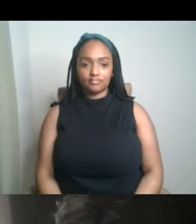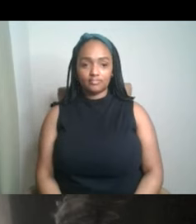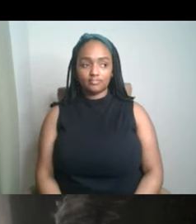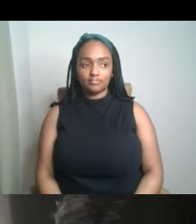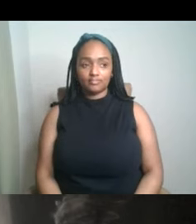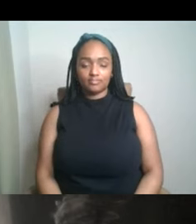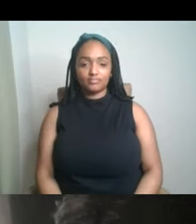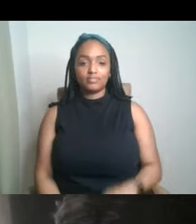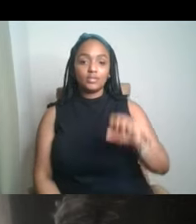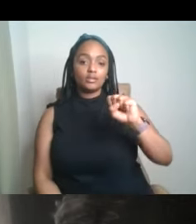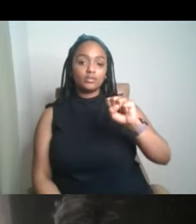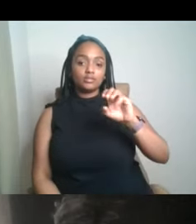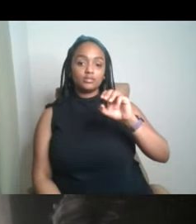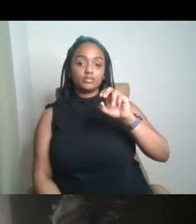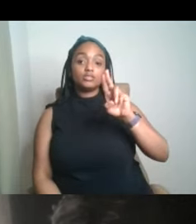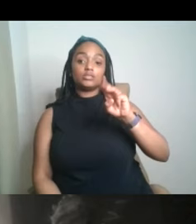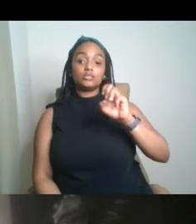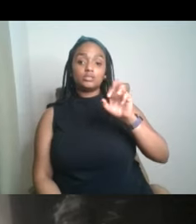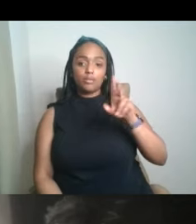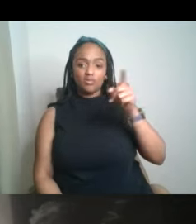Summer, will you start us off?